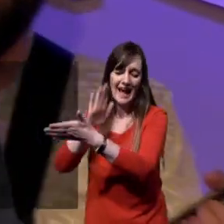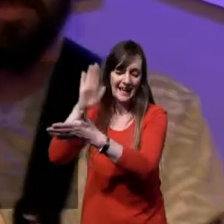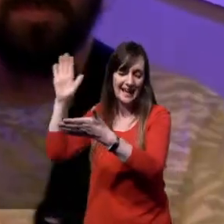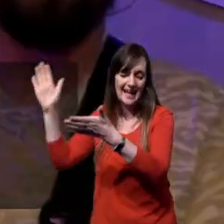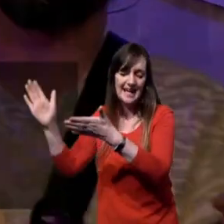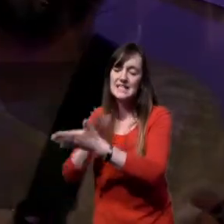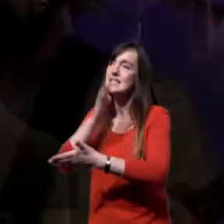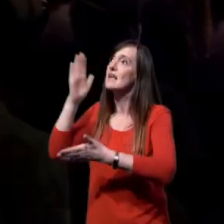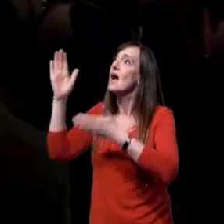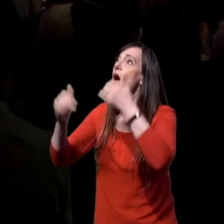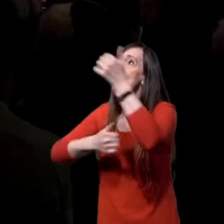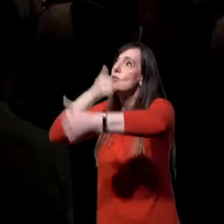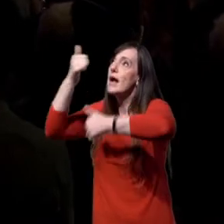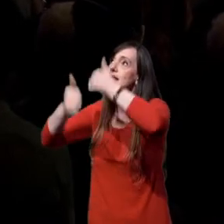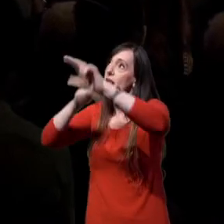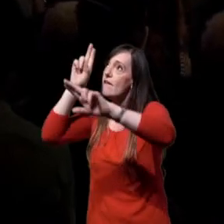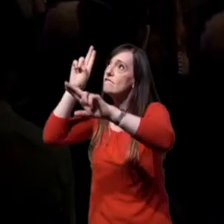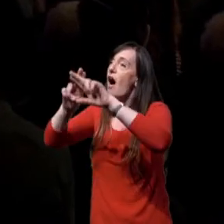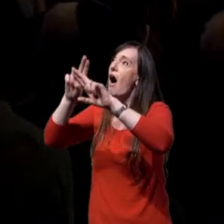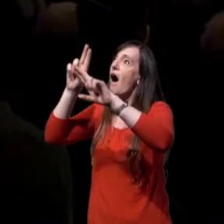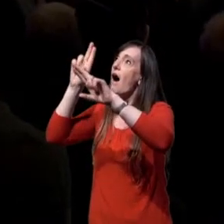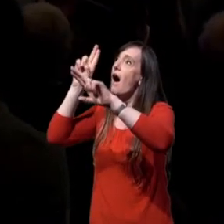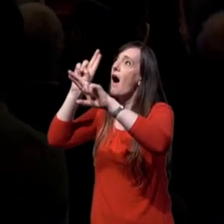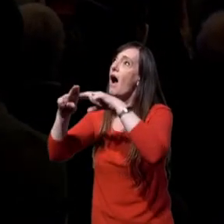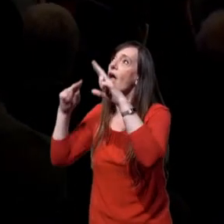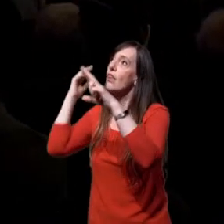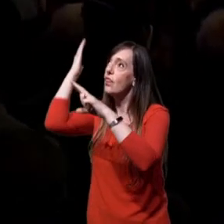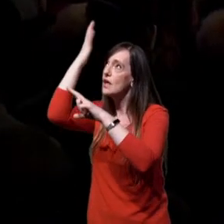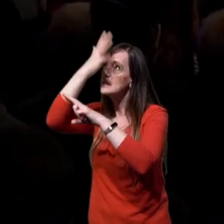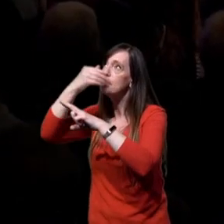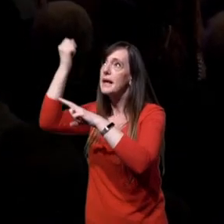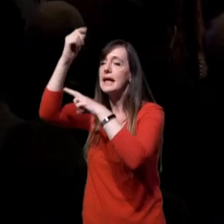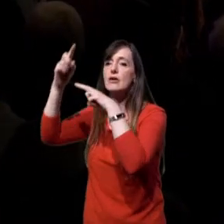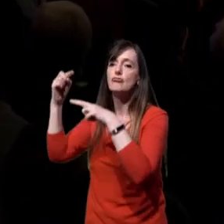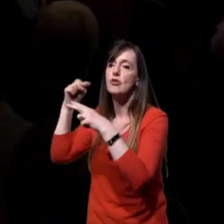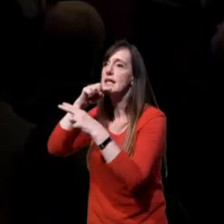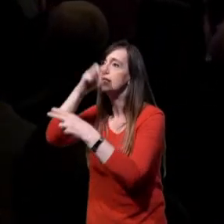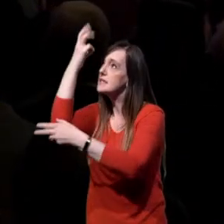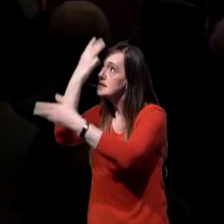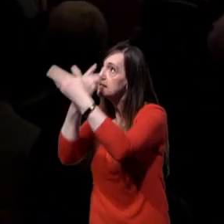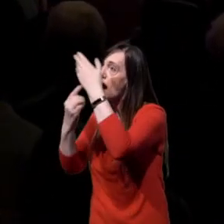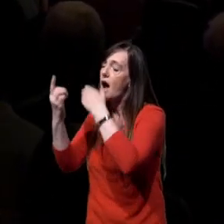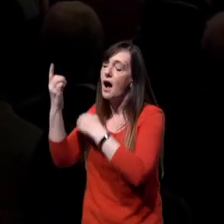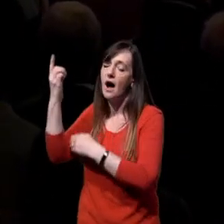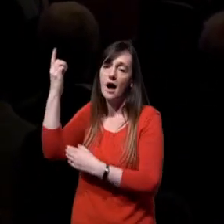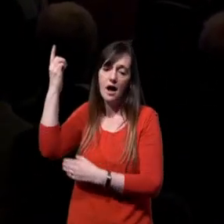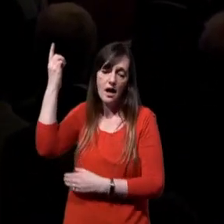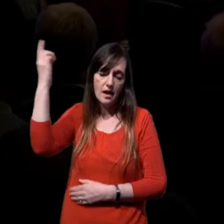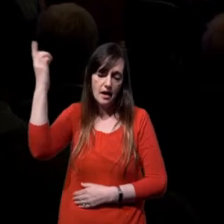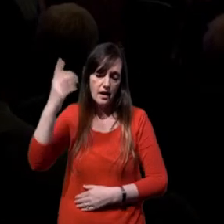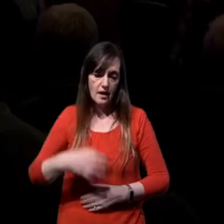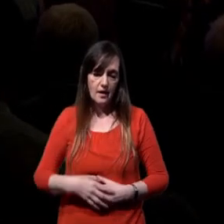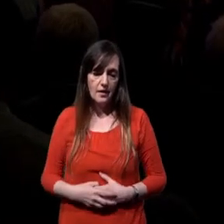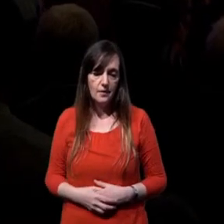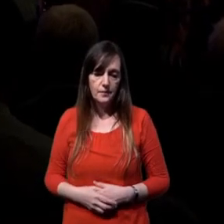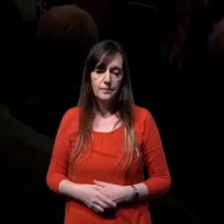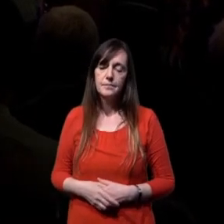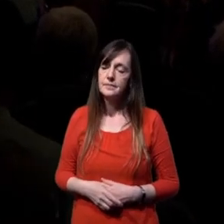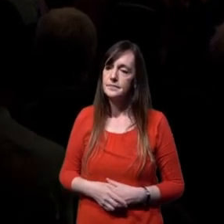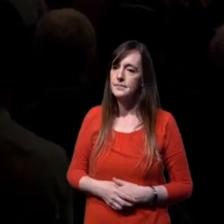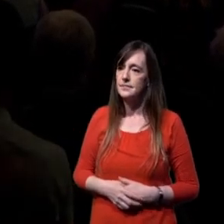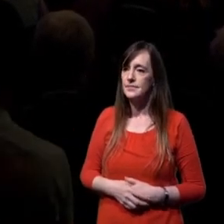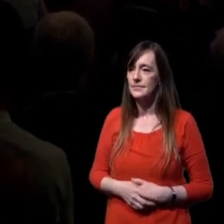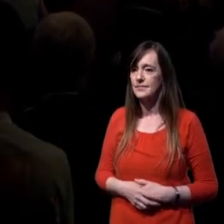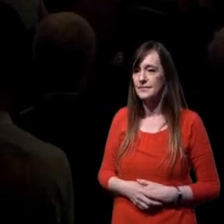of gladness, praise the Father, Spirit, Son. We praise You, God.